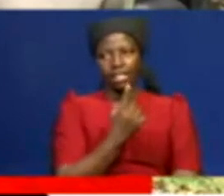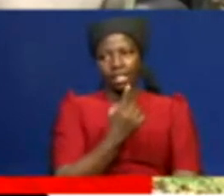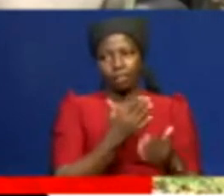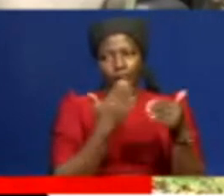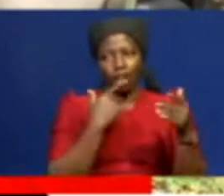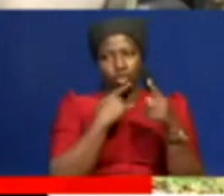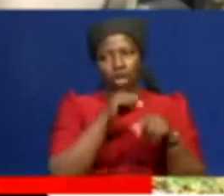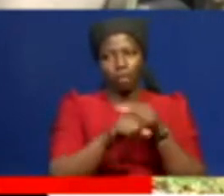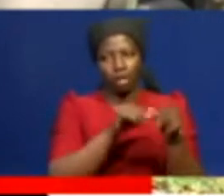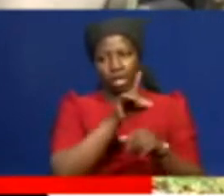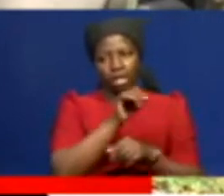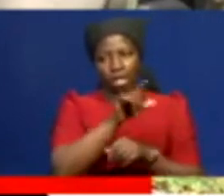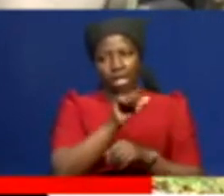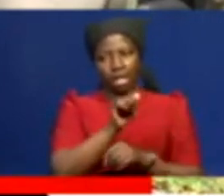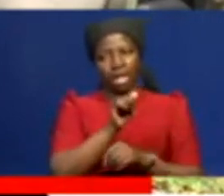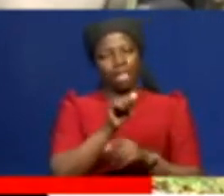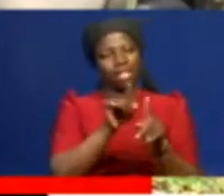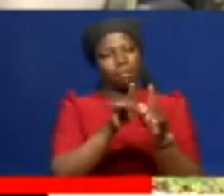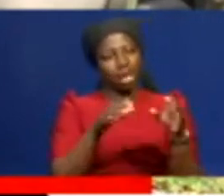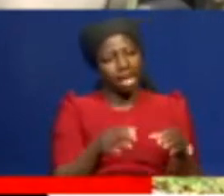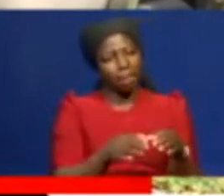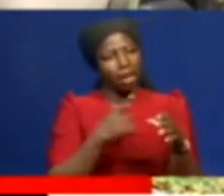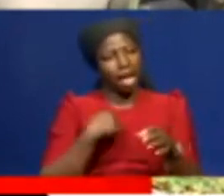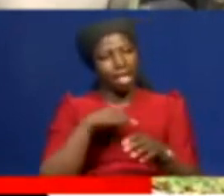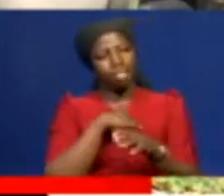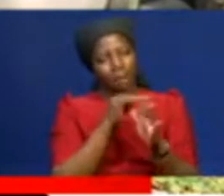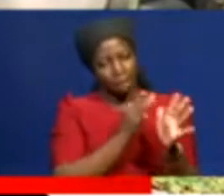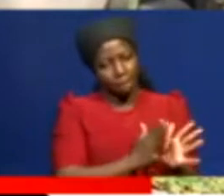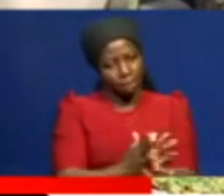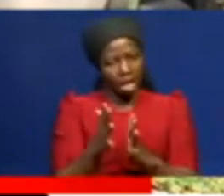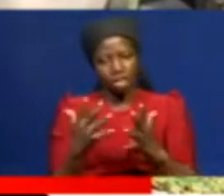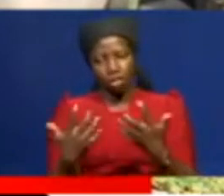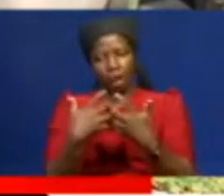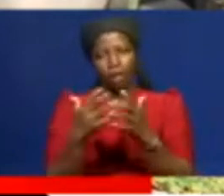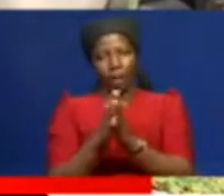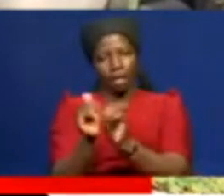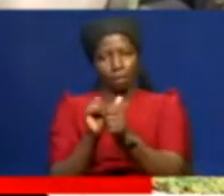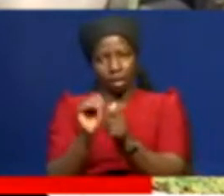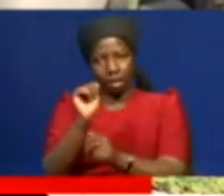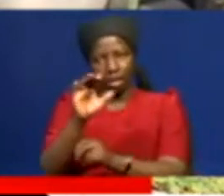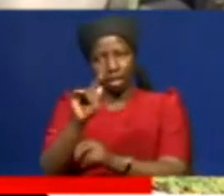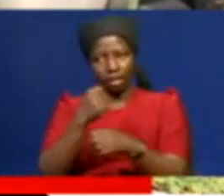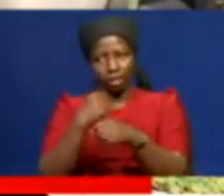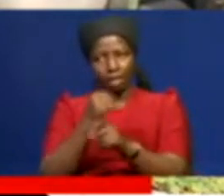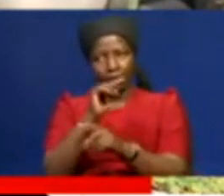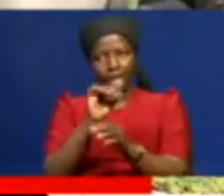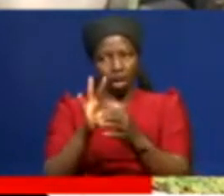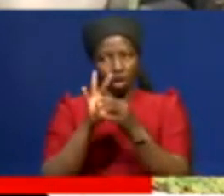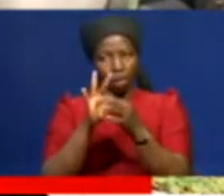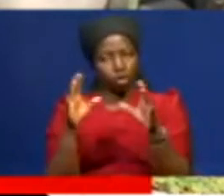yes, just to say that as a club, we are repositioning ourselves, yes, in line with the Sports Act, mm-hmm, to make it a corporate entity that will be able